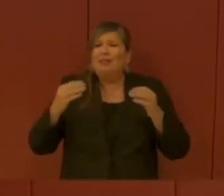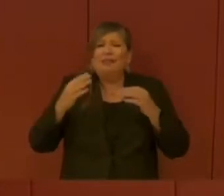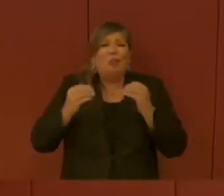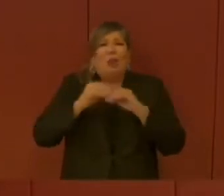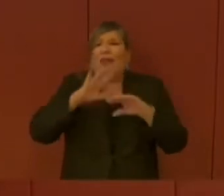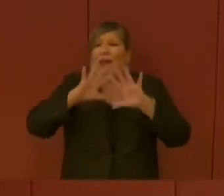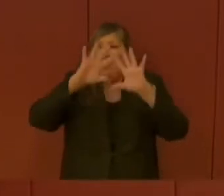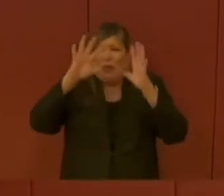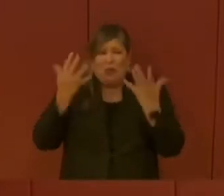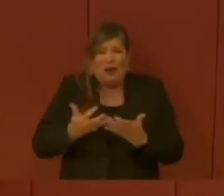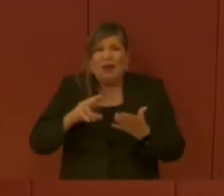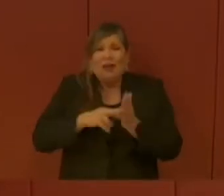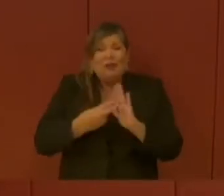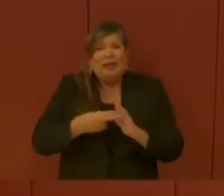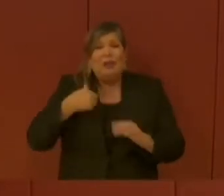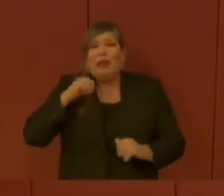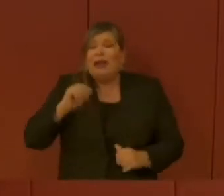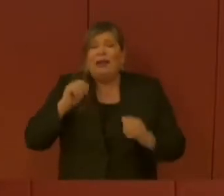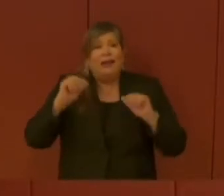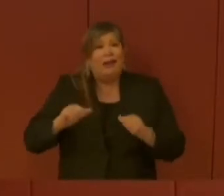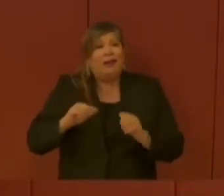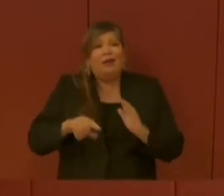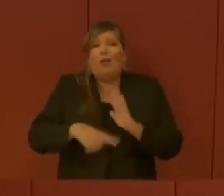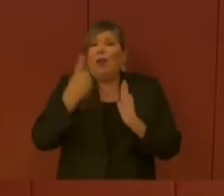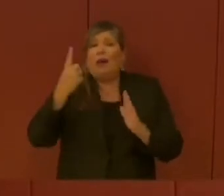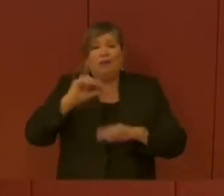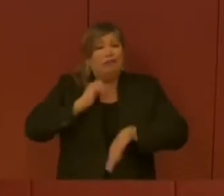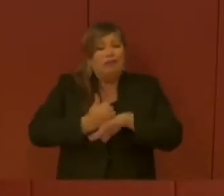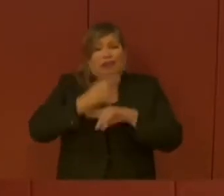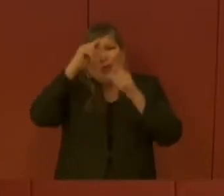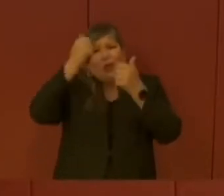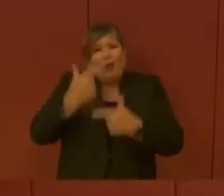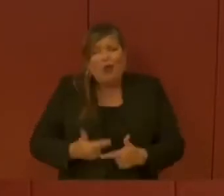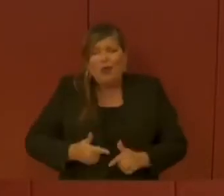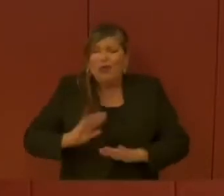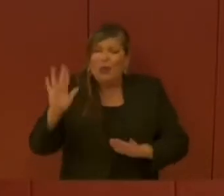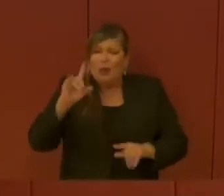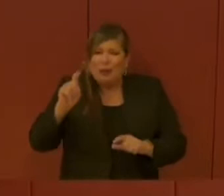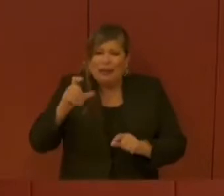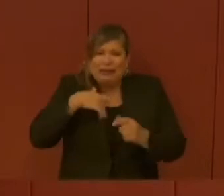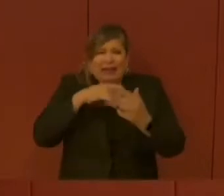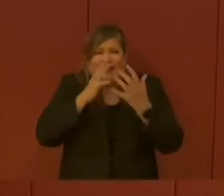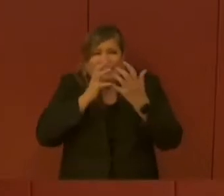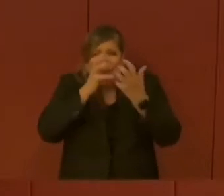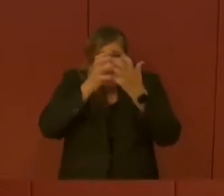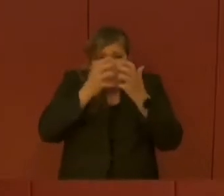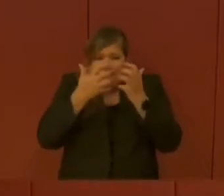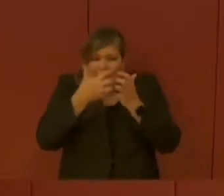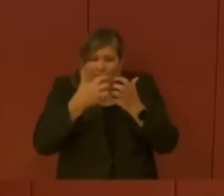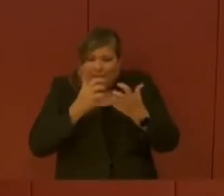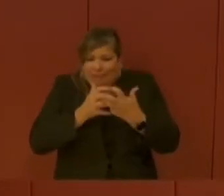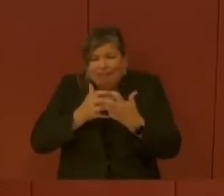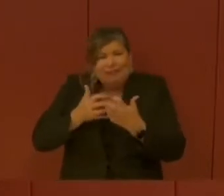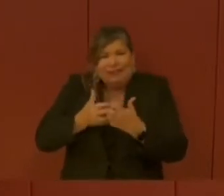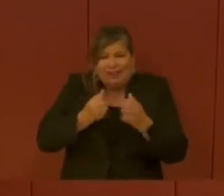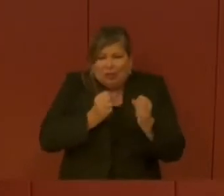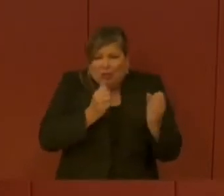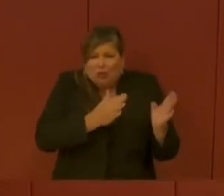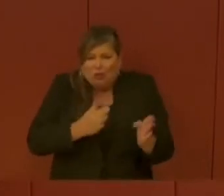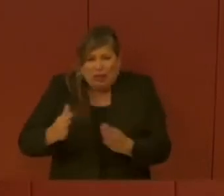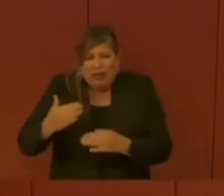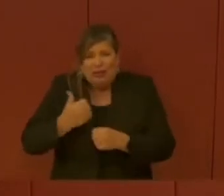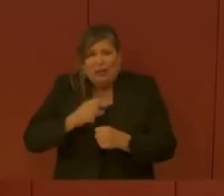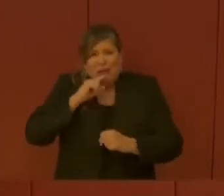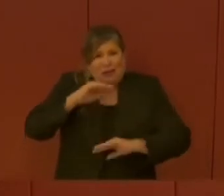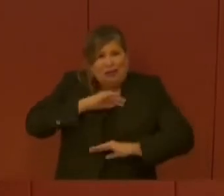requires nuance. It requires specific strategies. The bottom line, though, is once we meet that 2